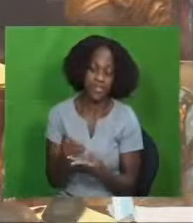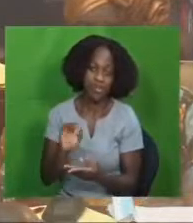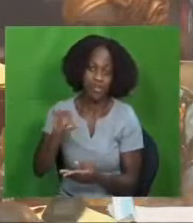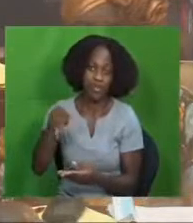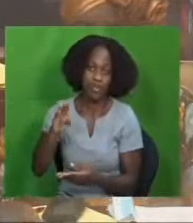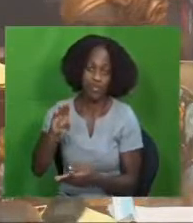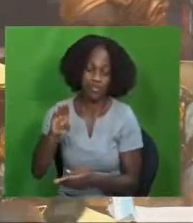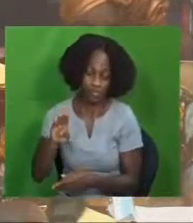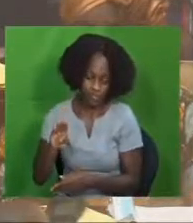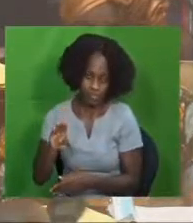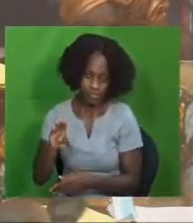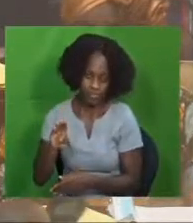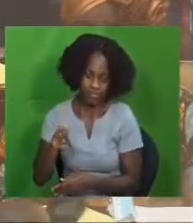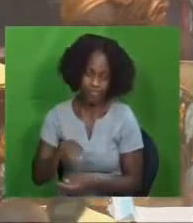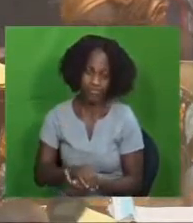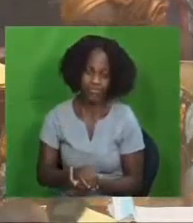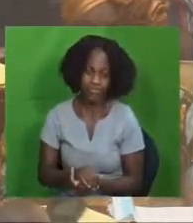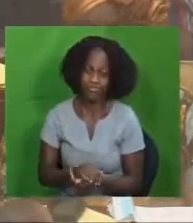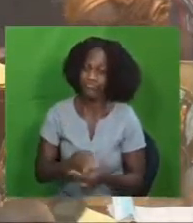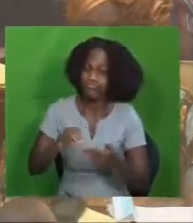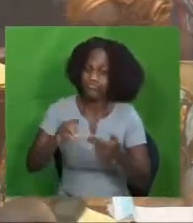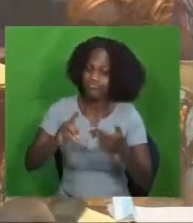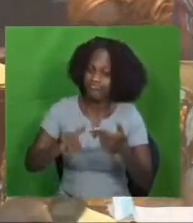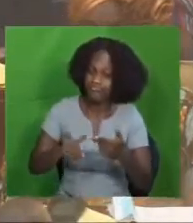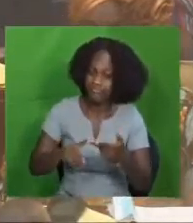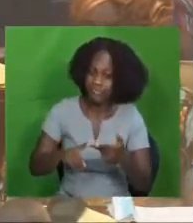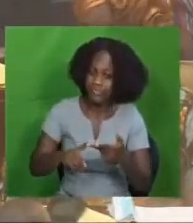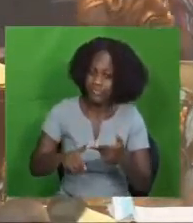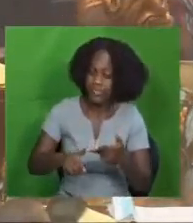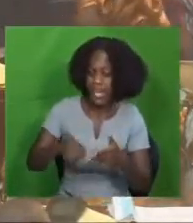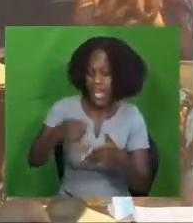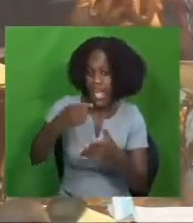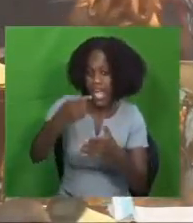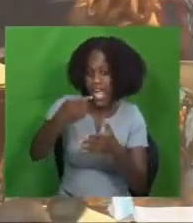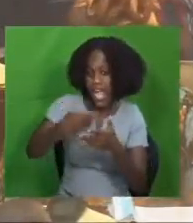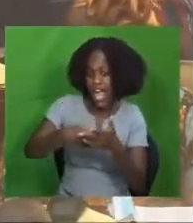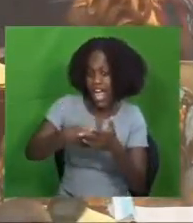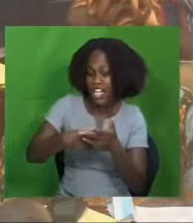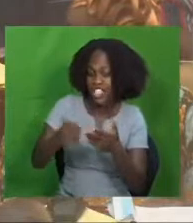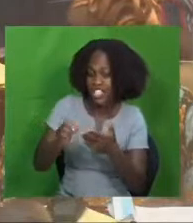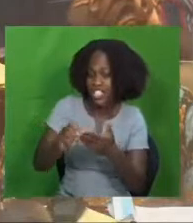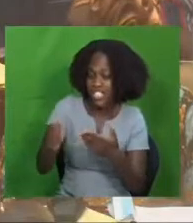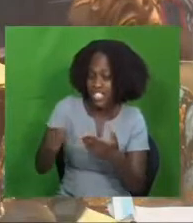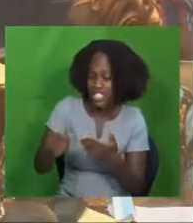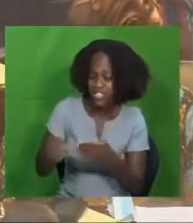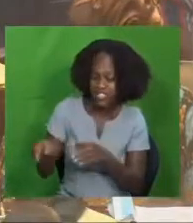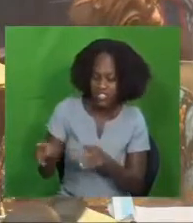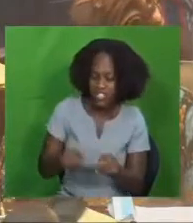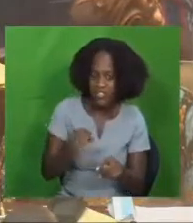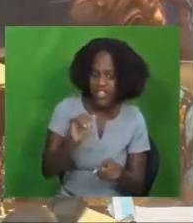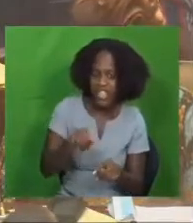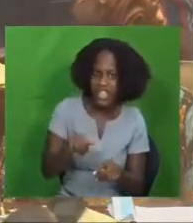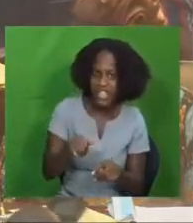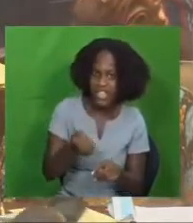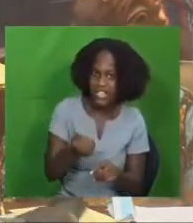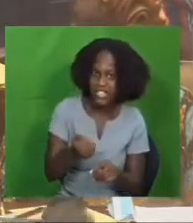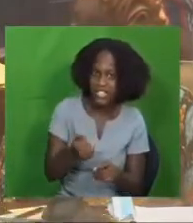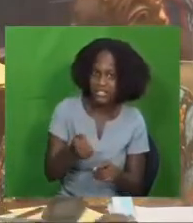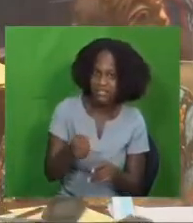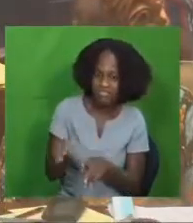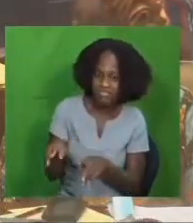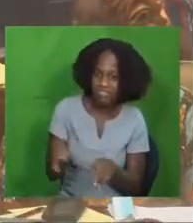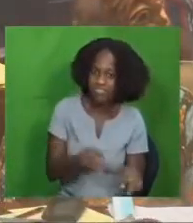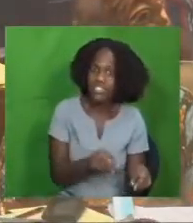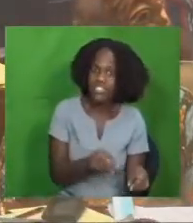Mr. Speaker. Mr. Speaker, again, the 100 Ghana cedis cumulative transfer a day protects the less to